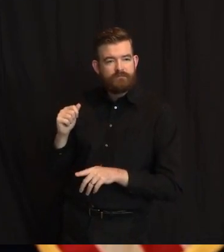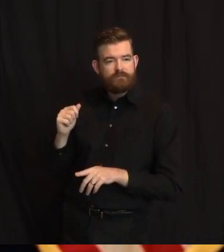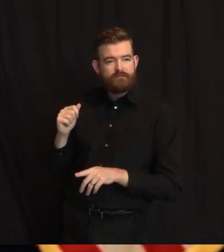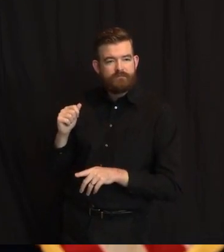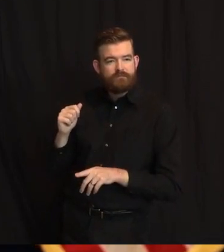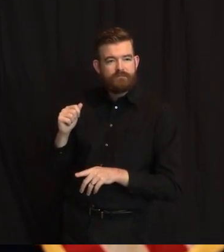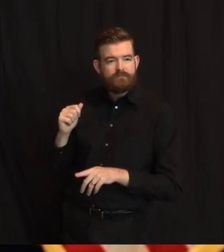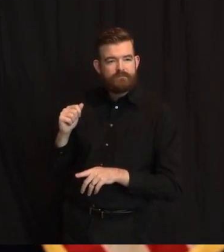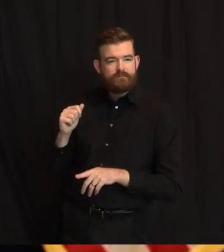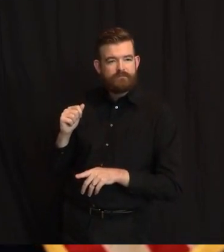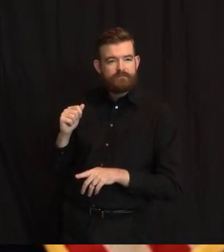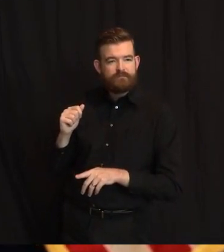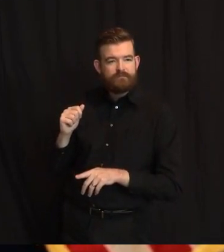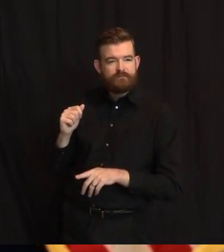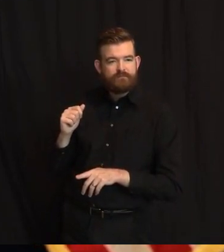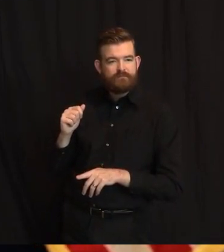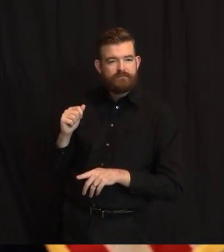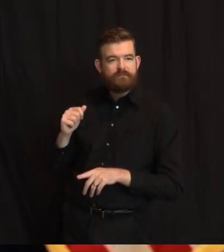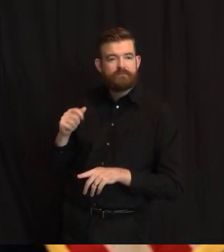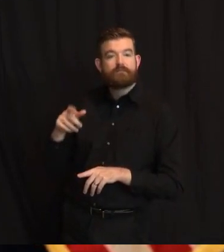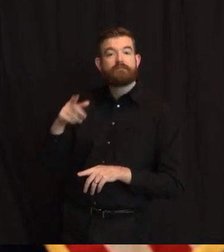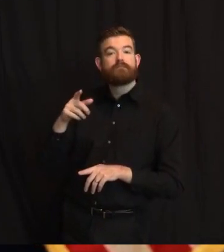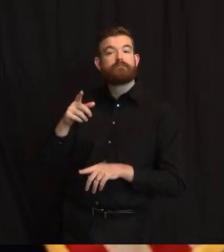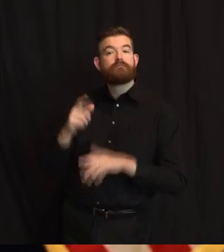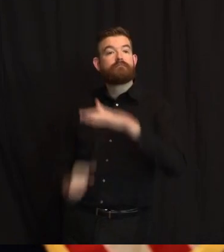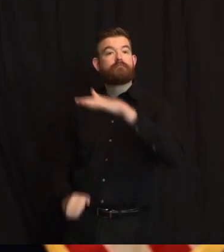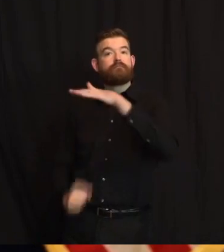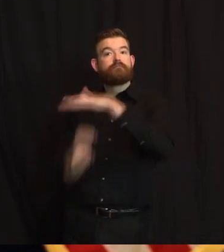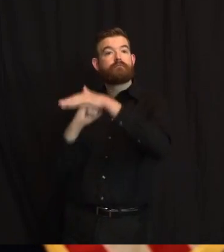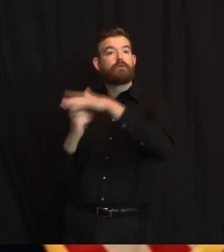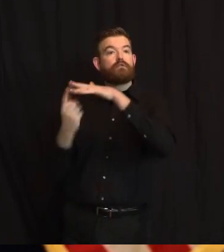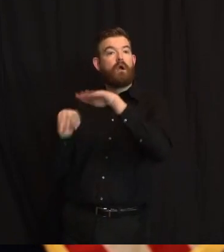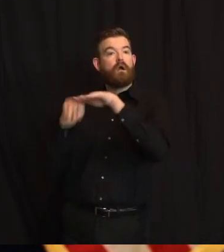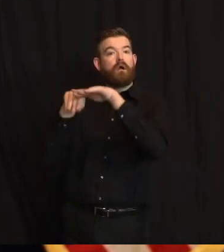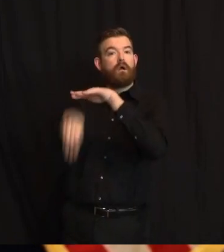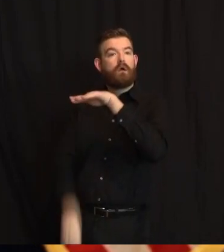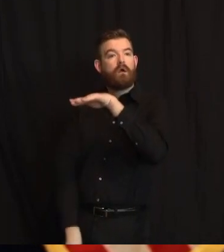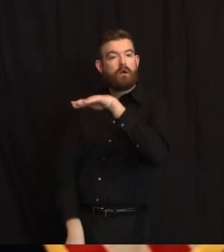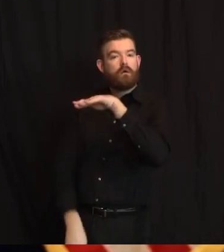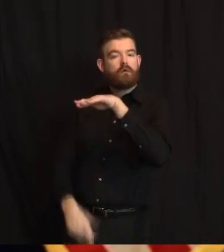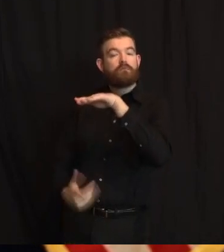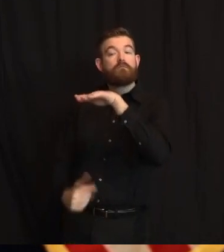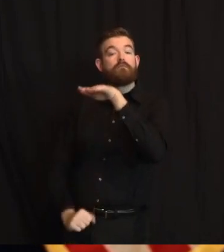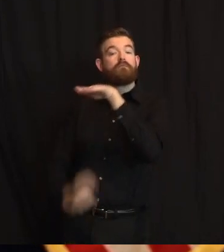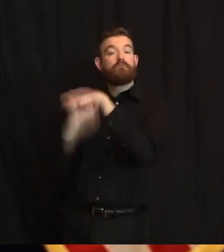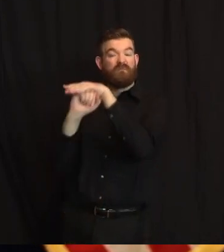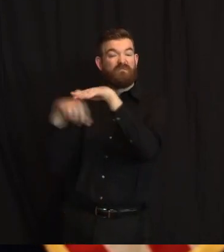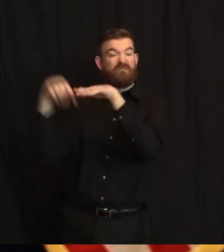discharges are listed, are they going to a home? Are they going to a long-term care facility?